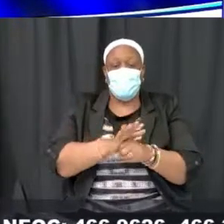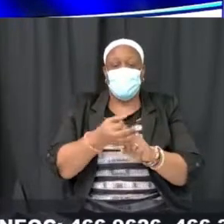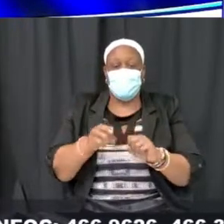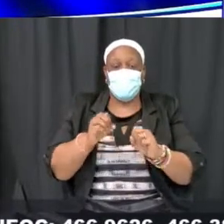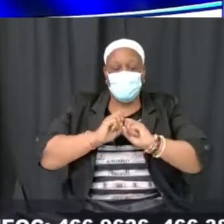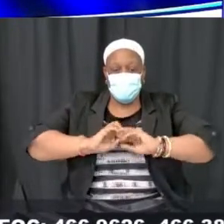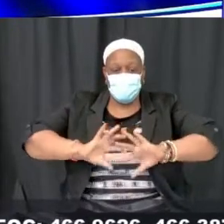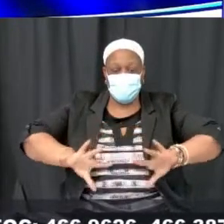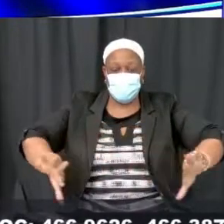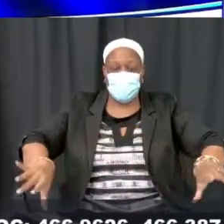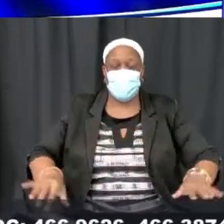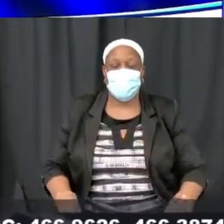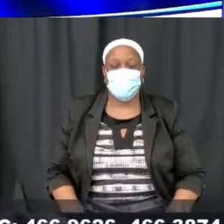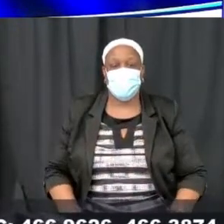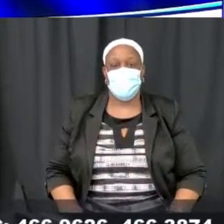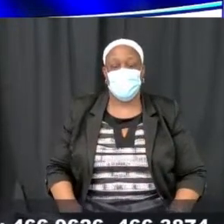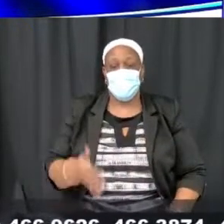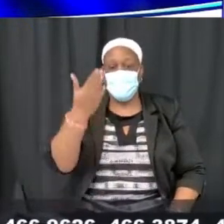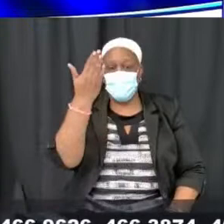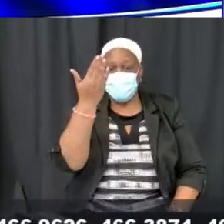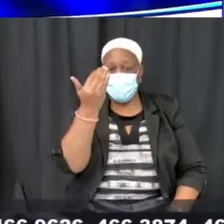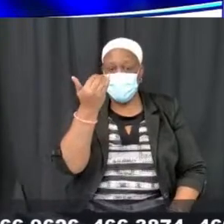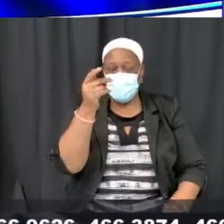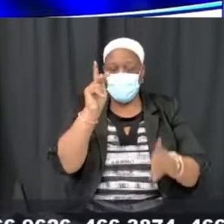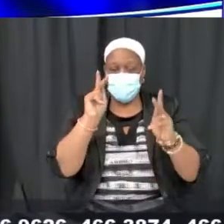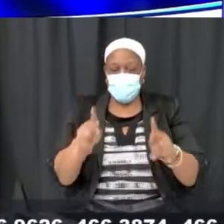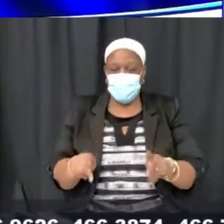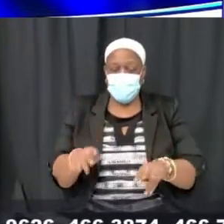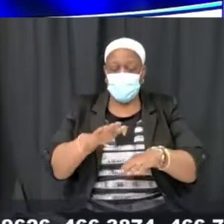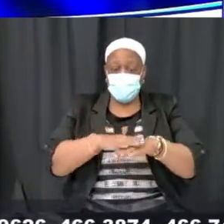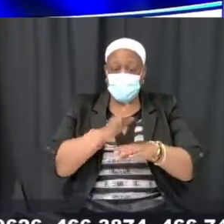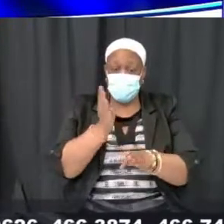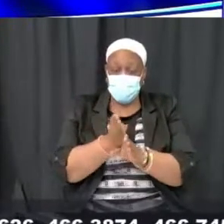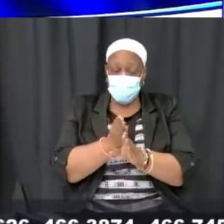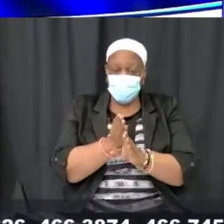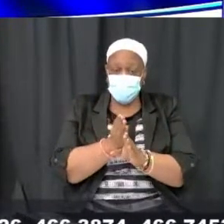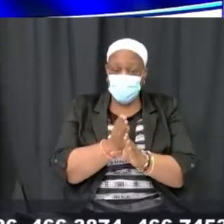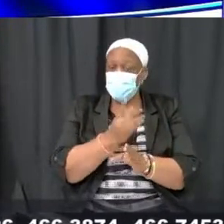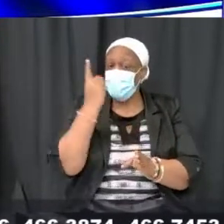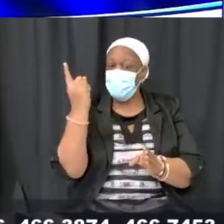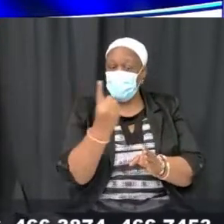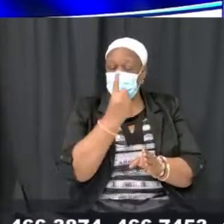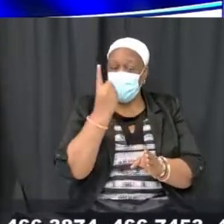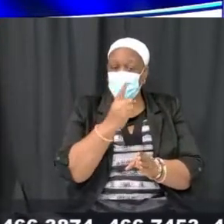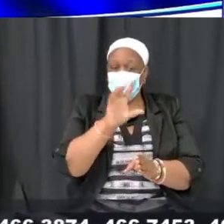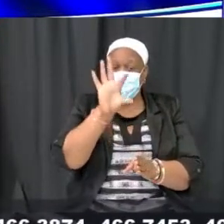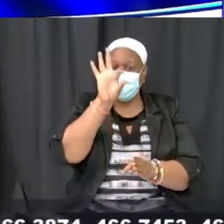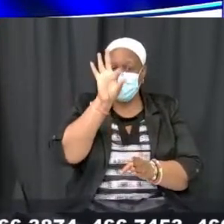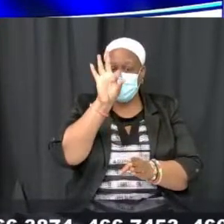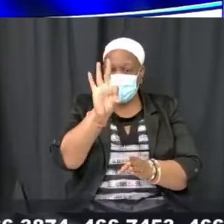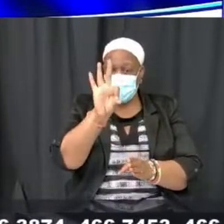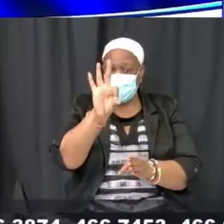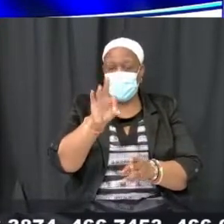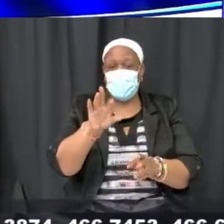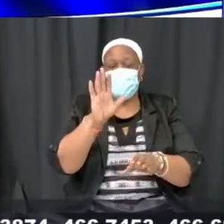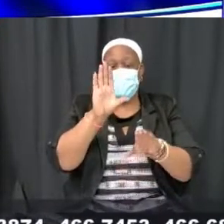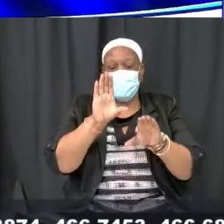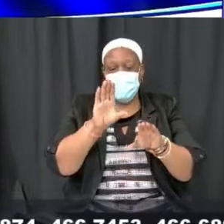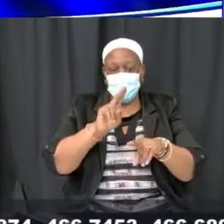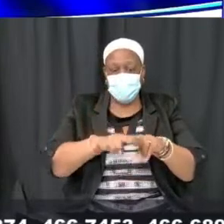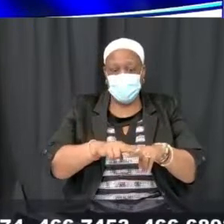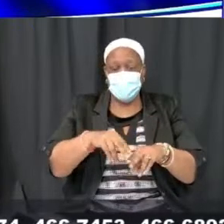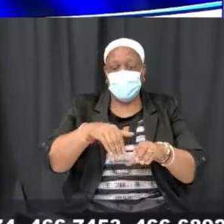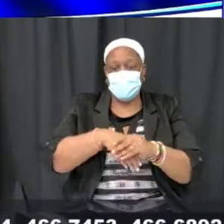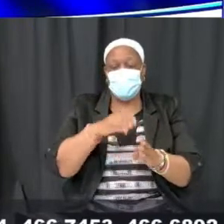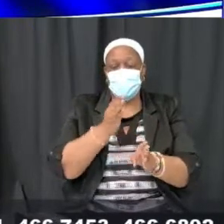For 15-seater buses, you are allowed 9 passengers in the vehicle at any one time. That